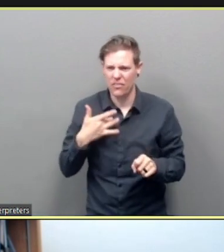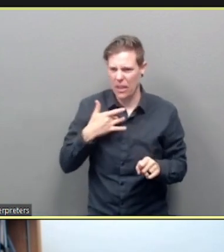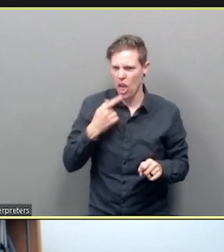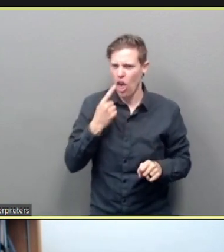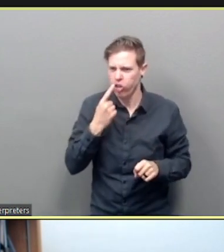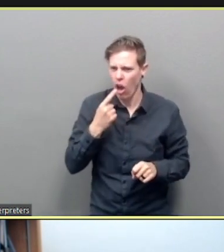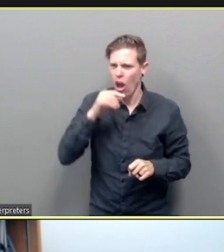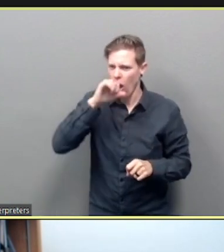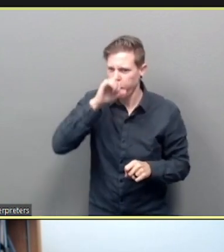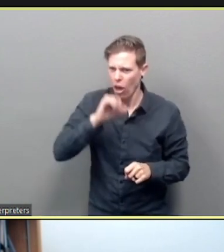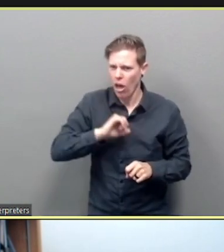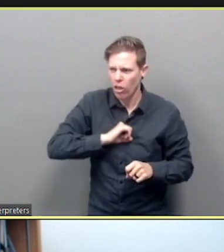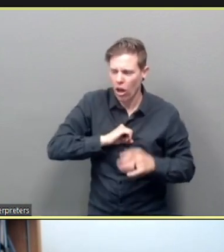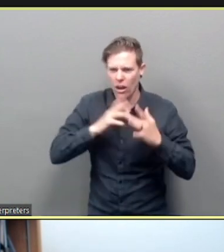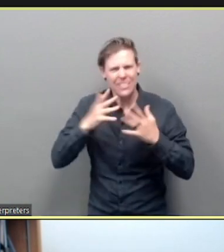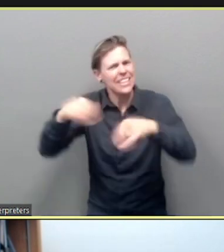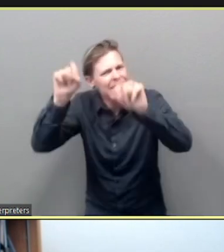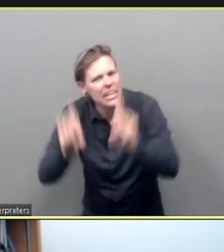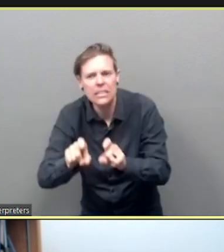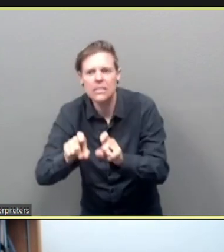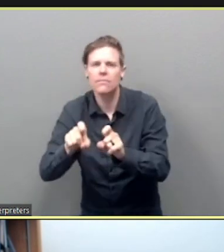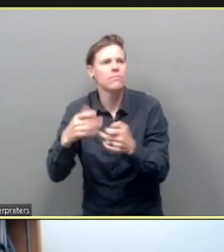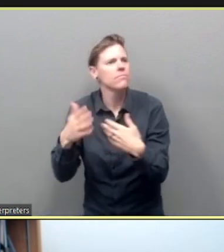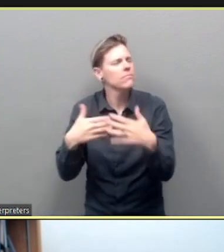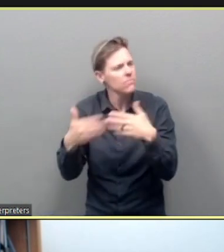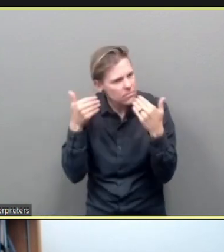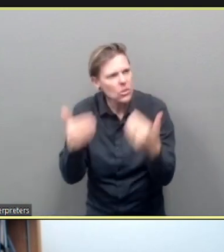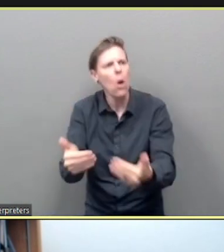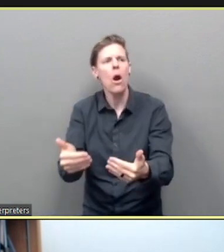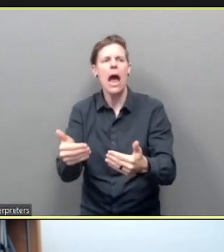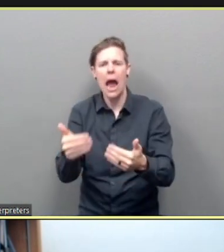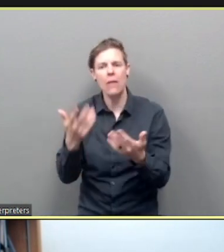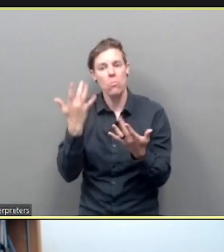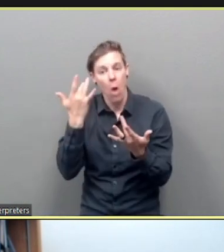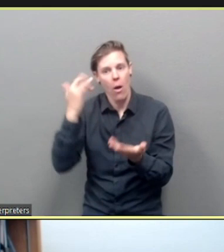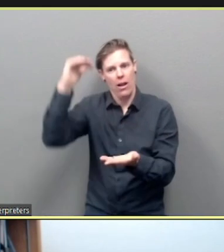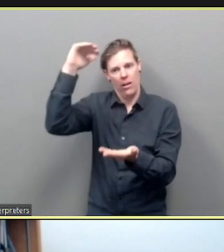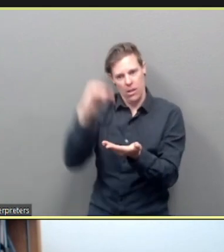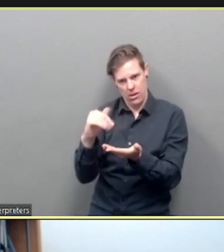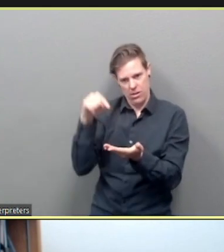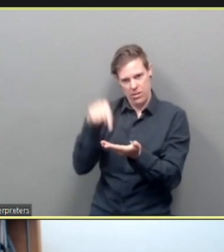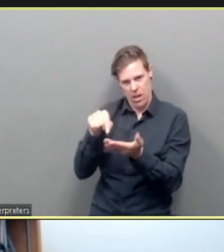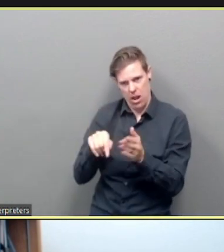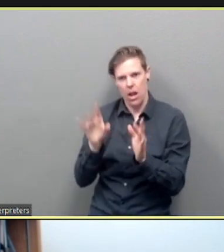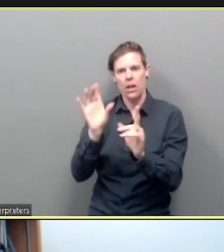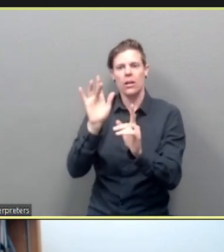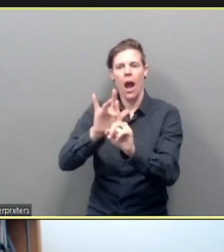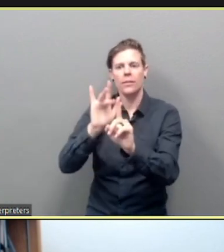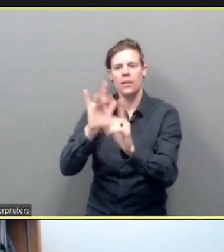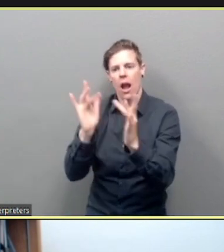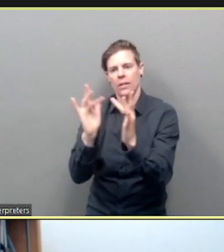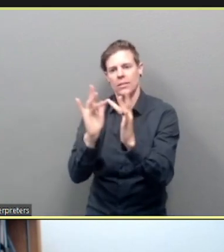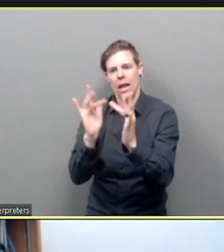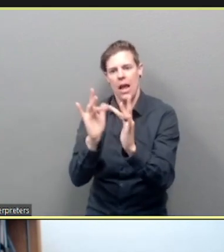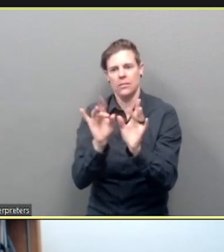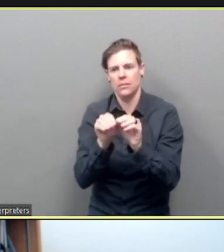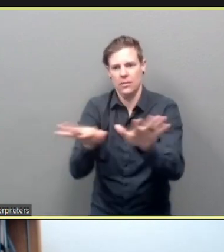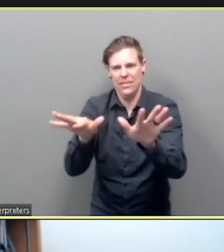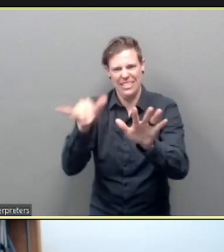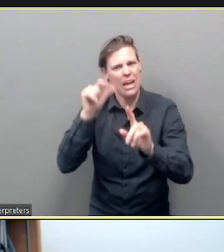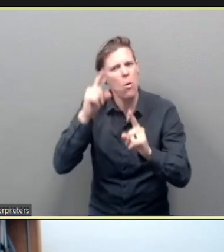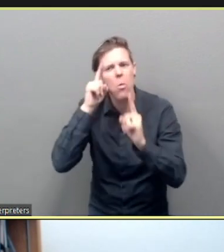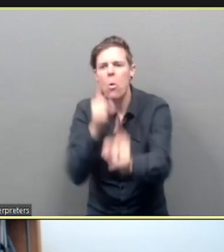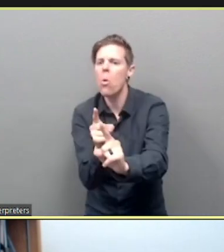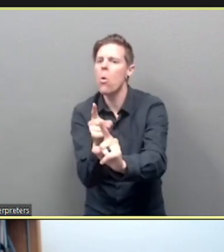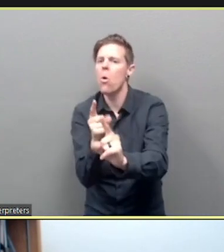open and shut down chains of transmission. We did want to mention there is the increasing availability of over-the-counter tests.